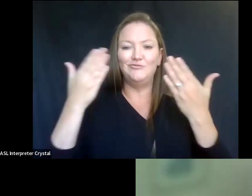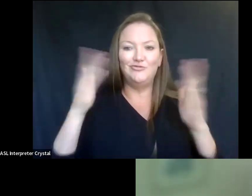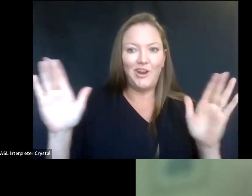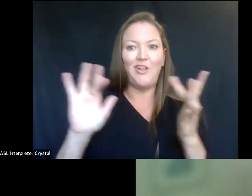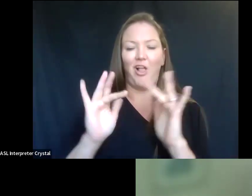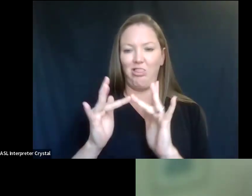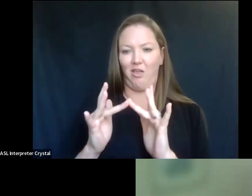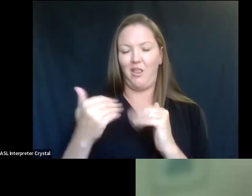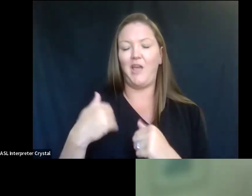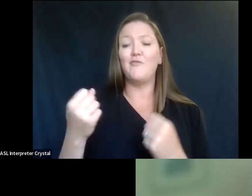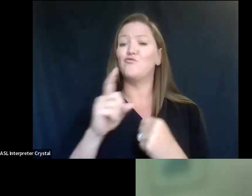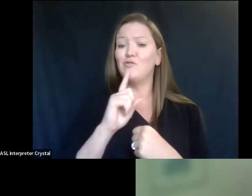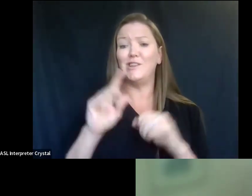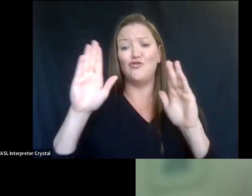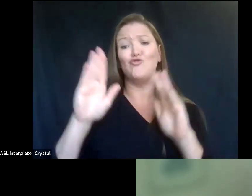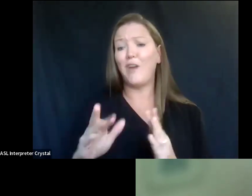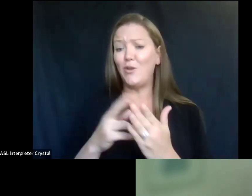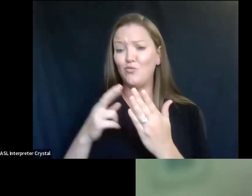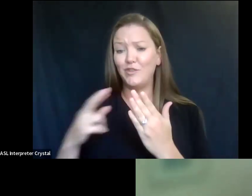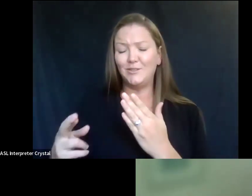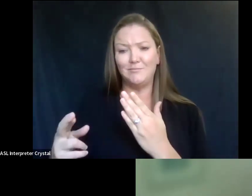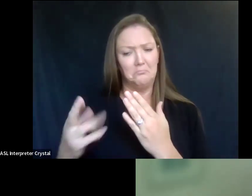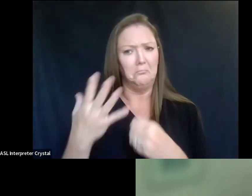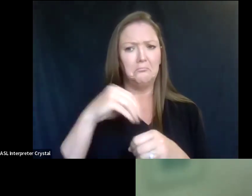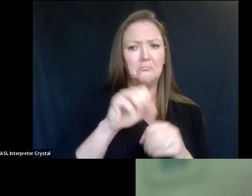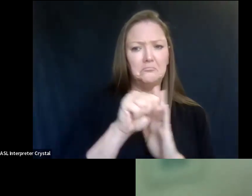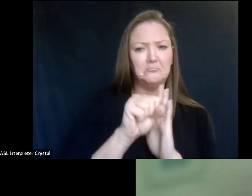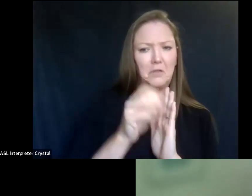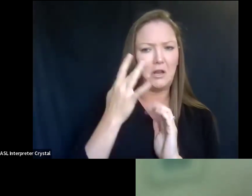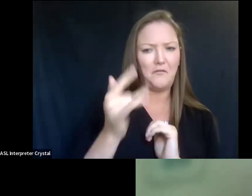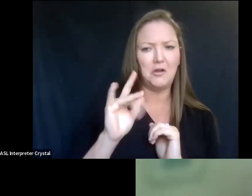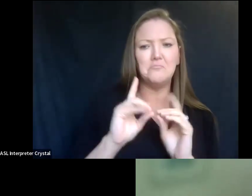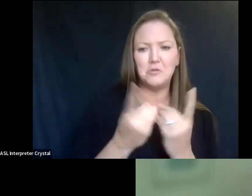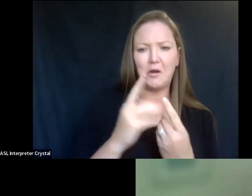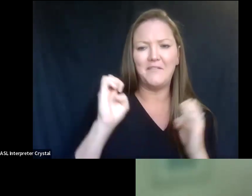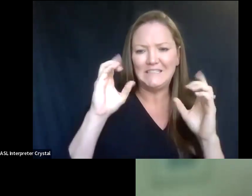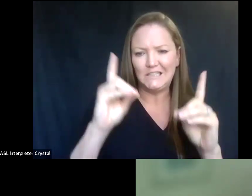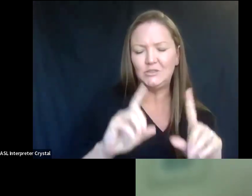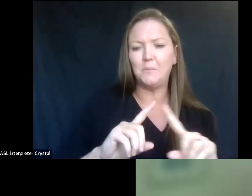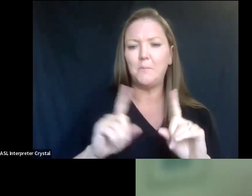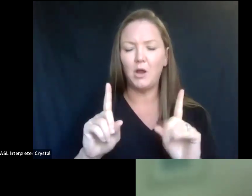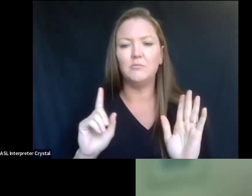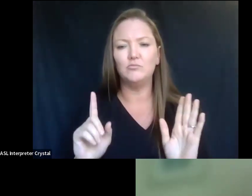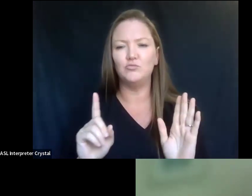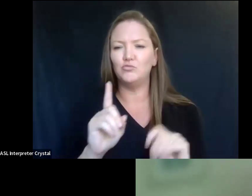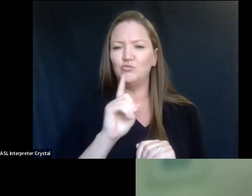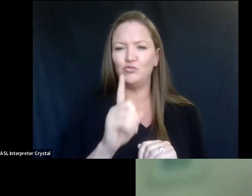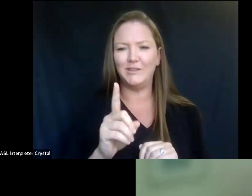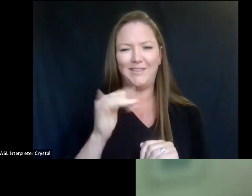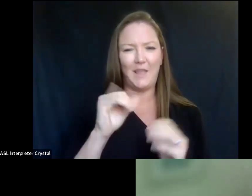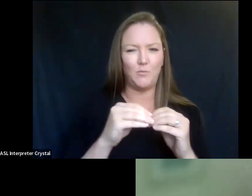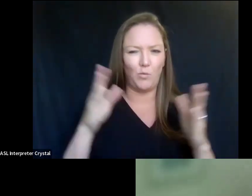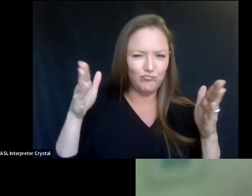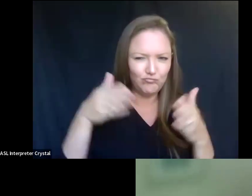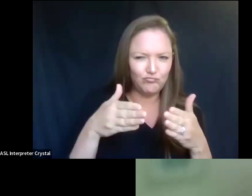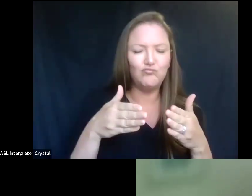There's a lot of really great resources, including from the state of California and our Department of Education. But this is a little bit more narrowly focused on